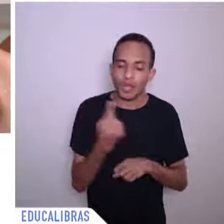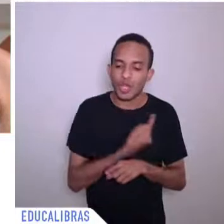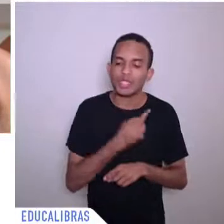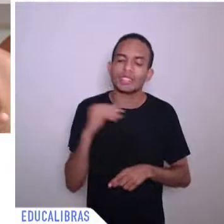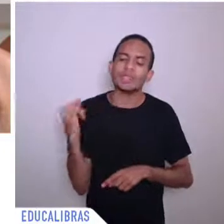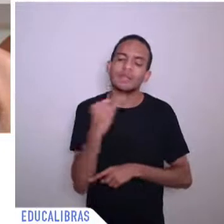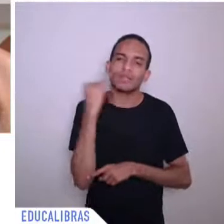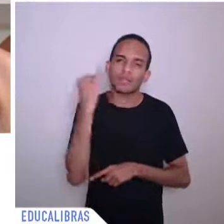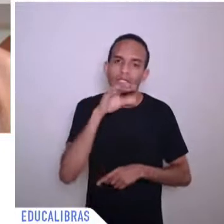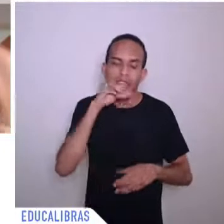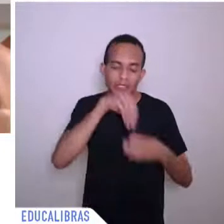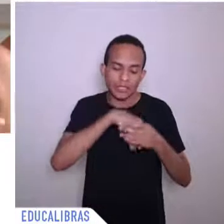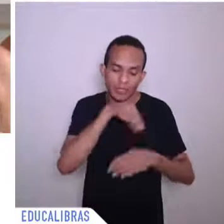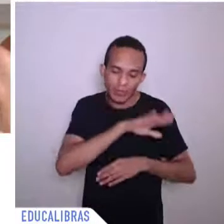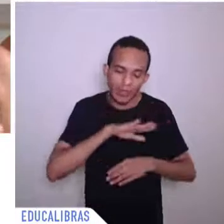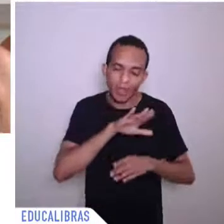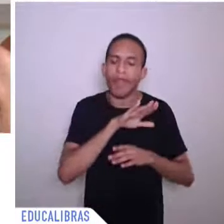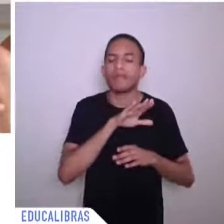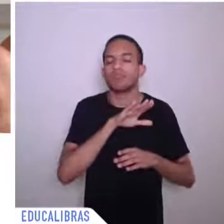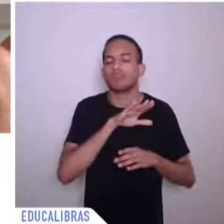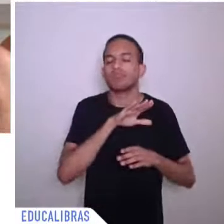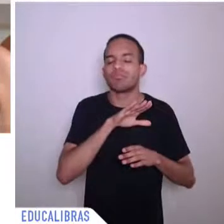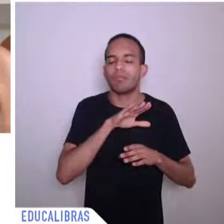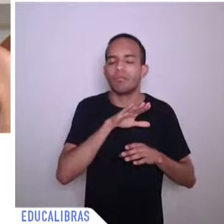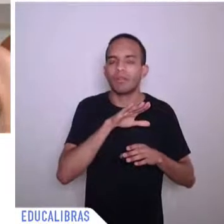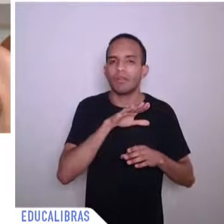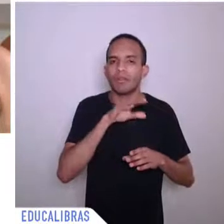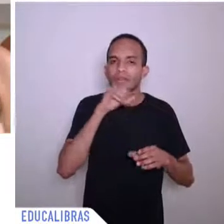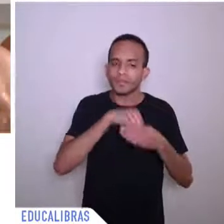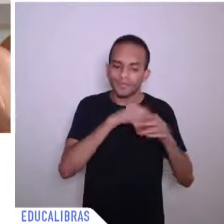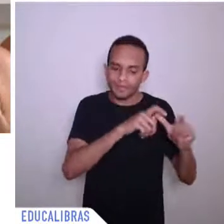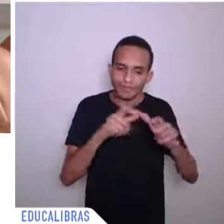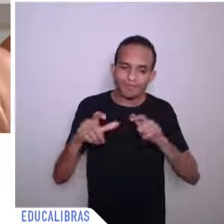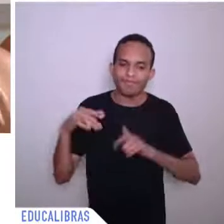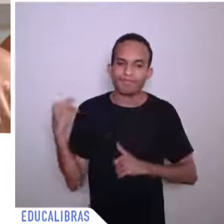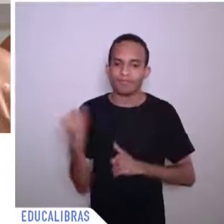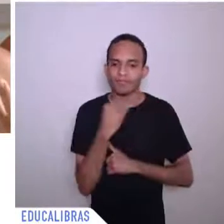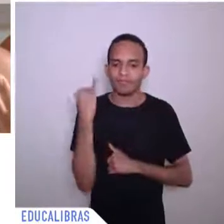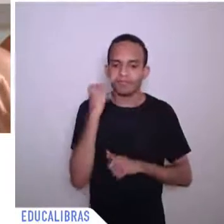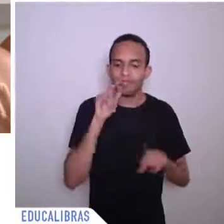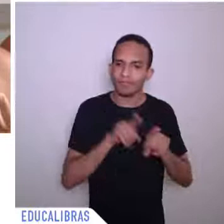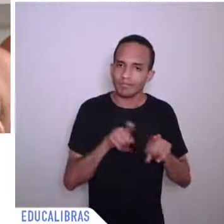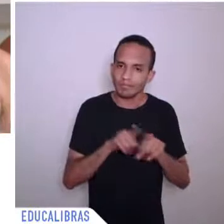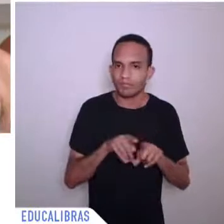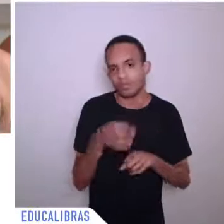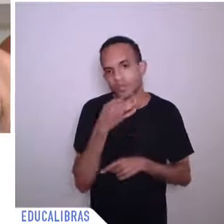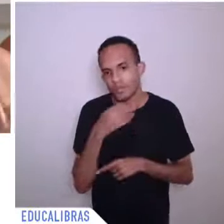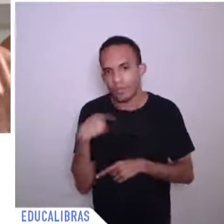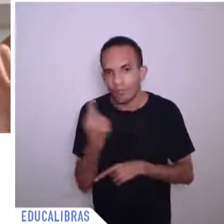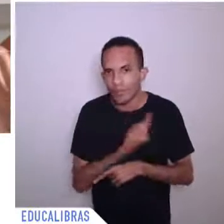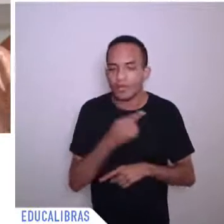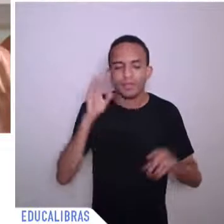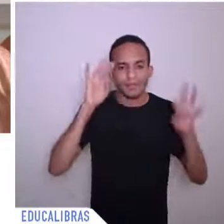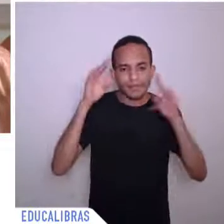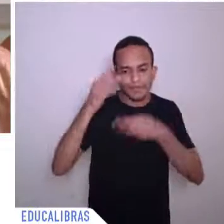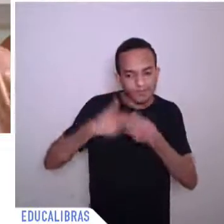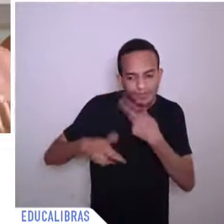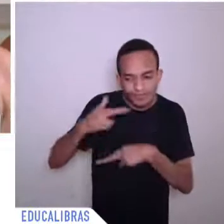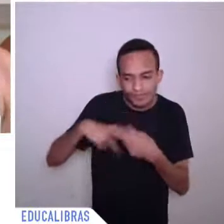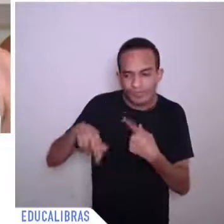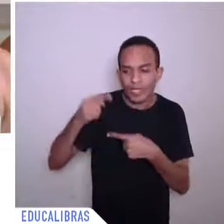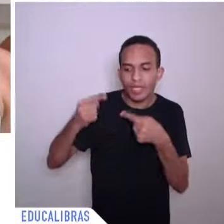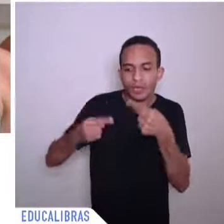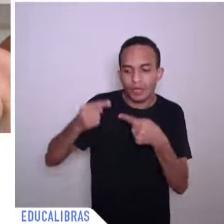But on the other side, our responsibility, our role within these environments is important. And I think that when